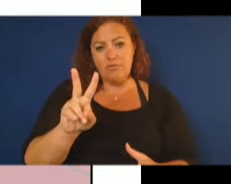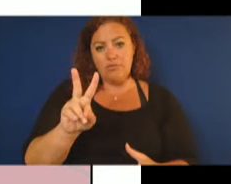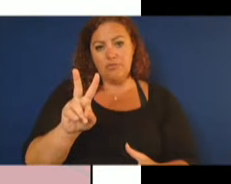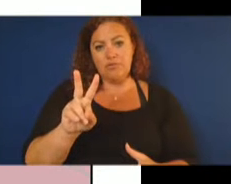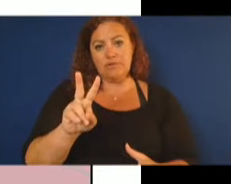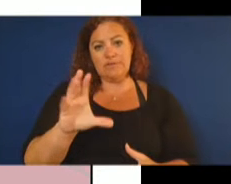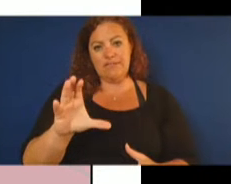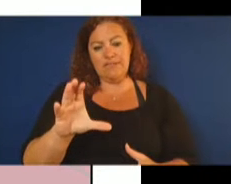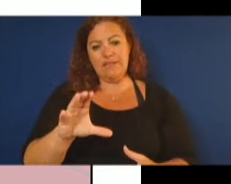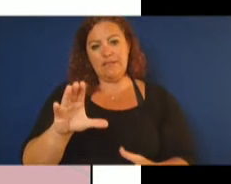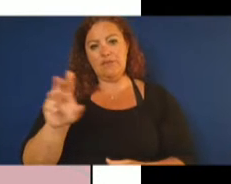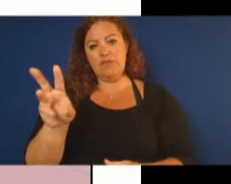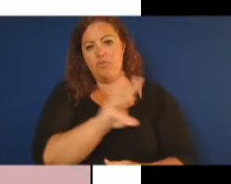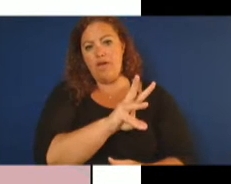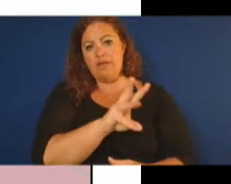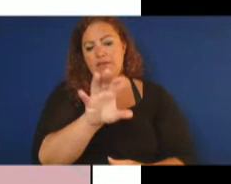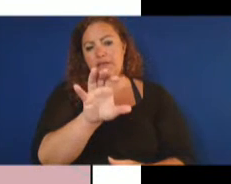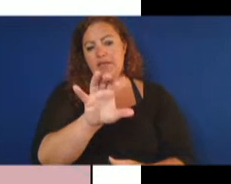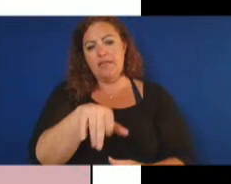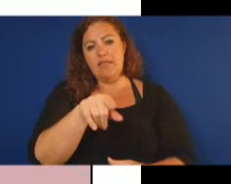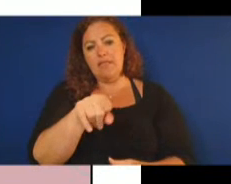is u a slide